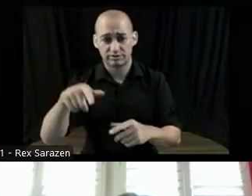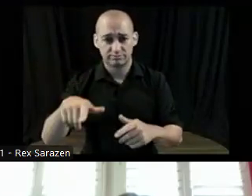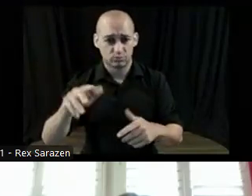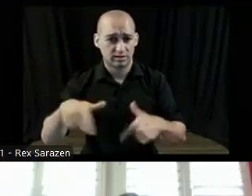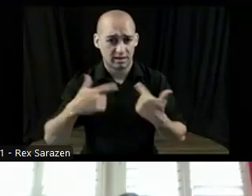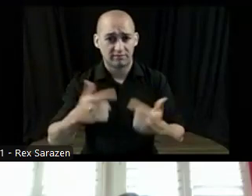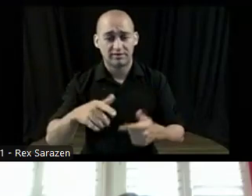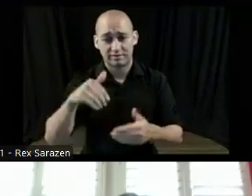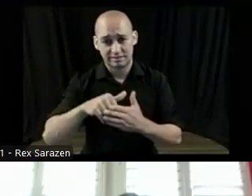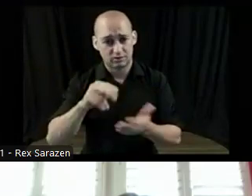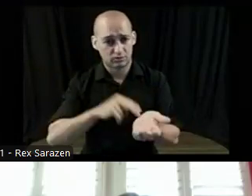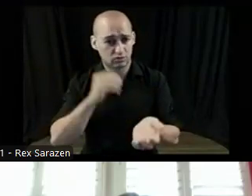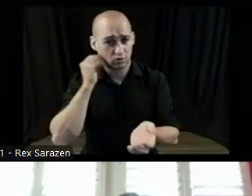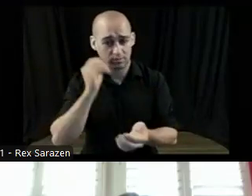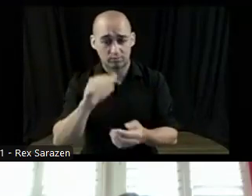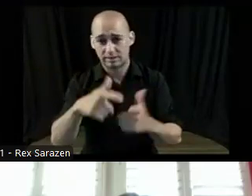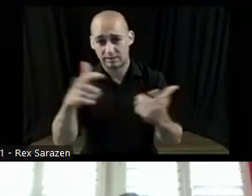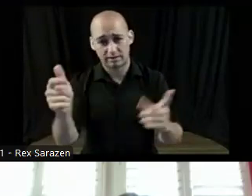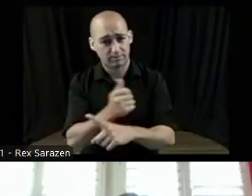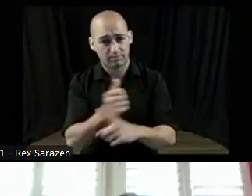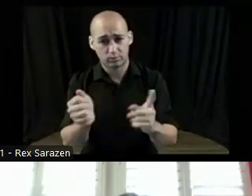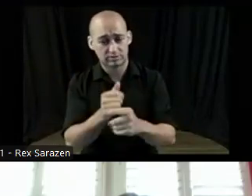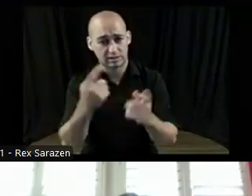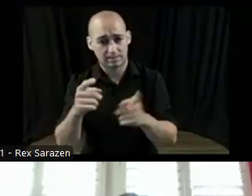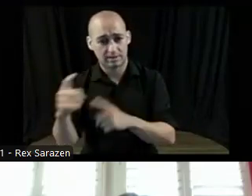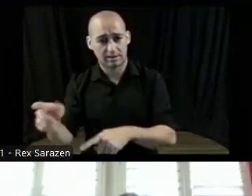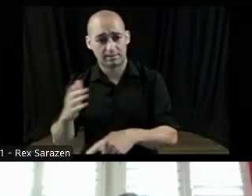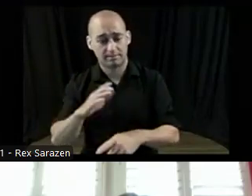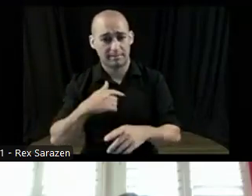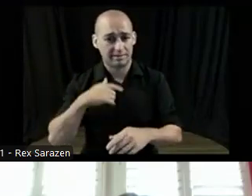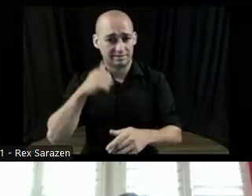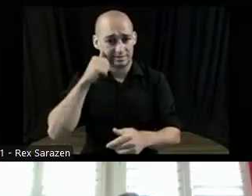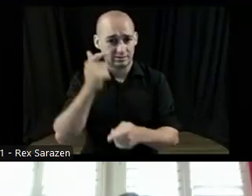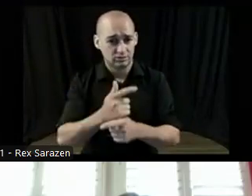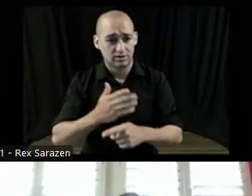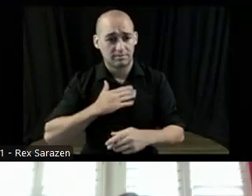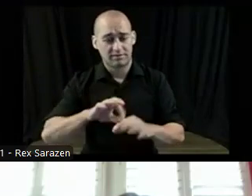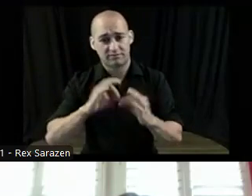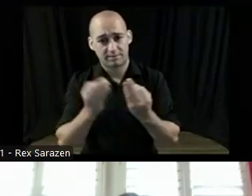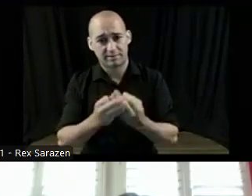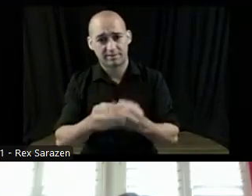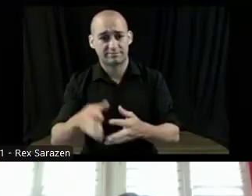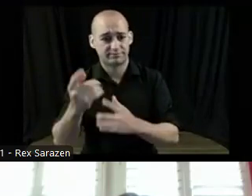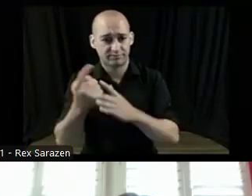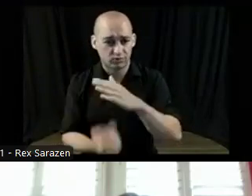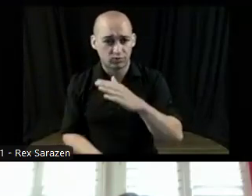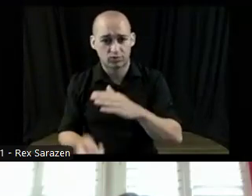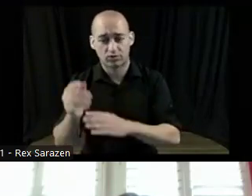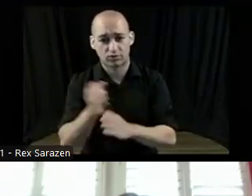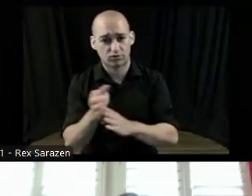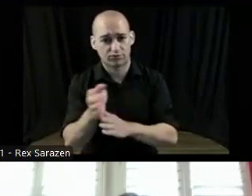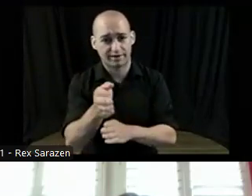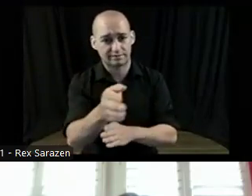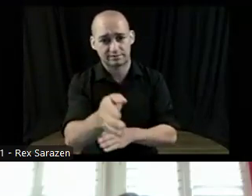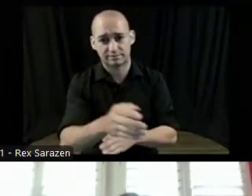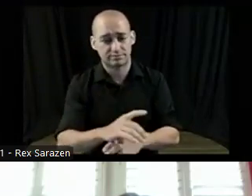and my sister and my family fell right through the cracks and nobody helped us. And I'm just going to say that from